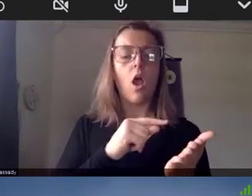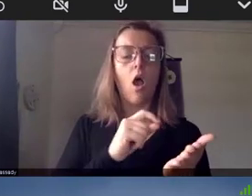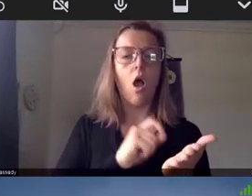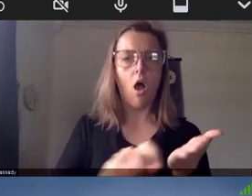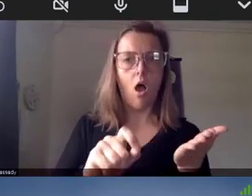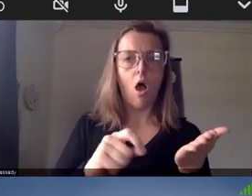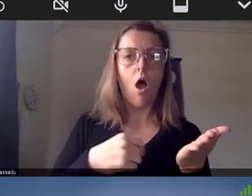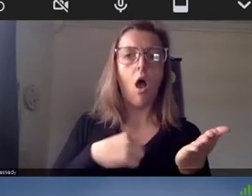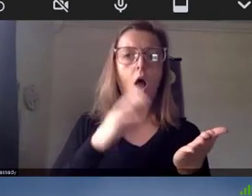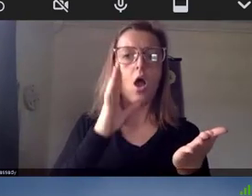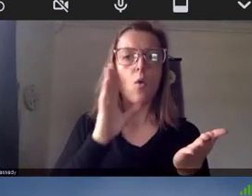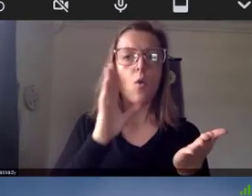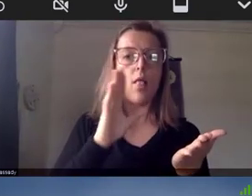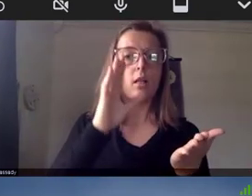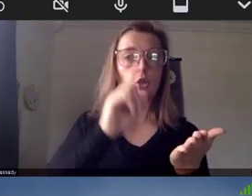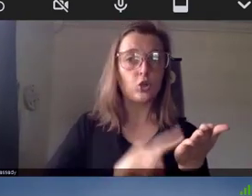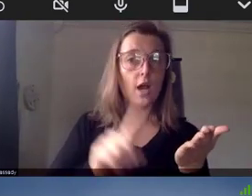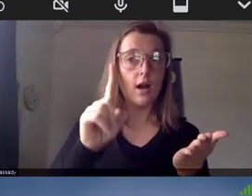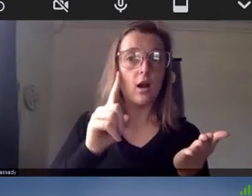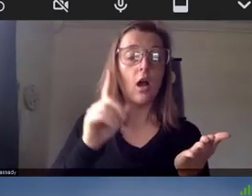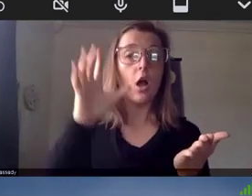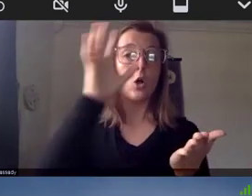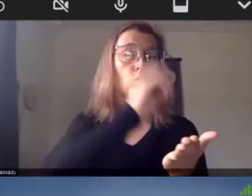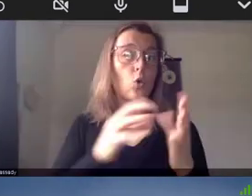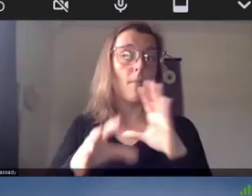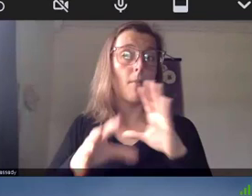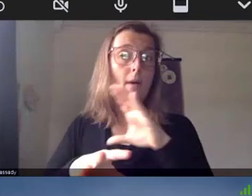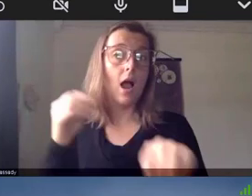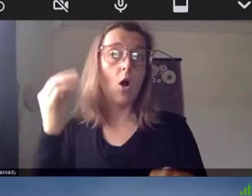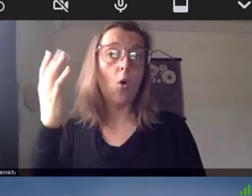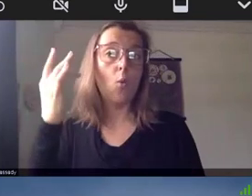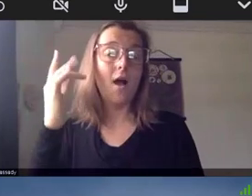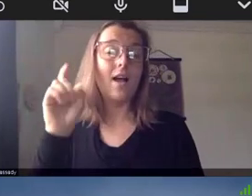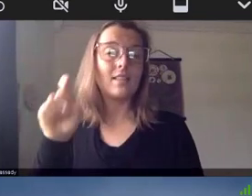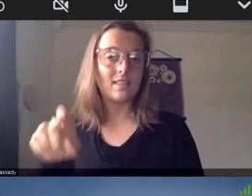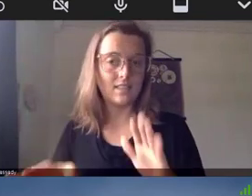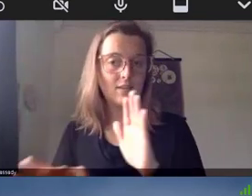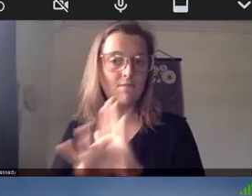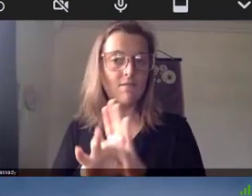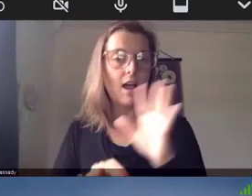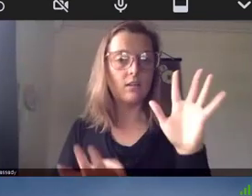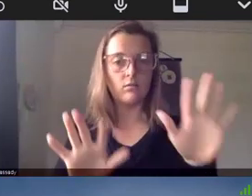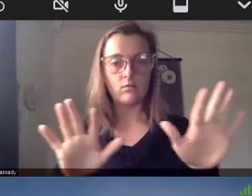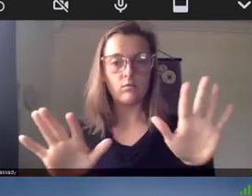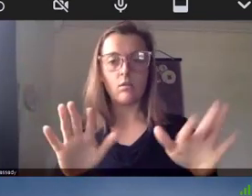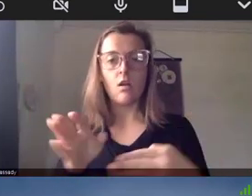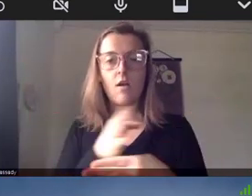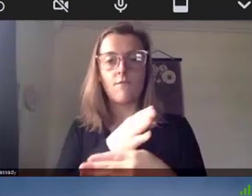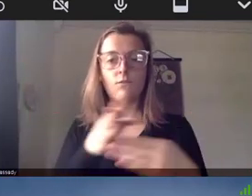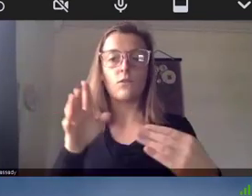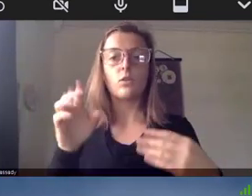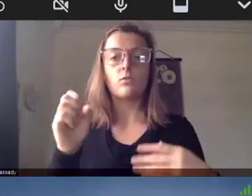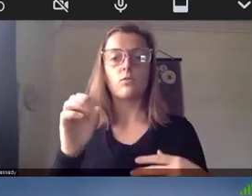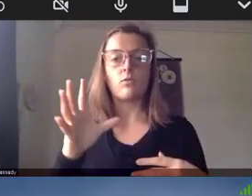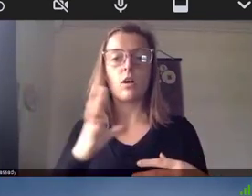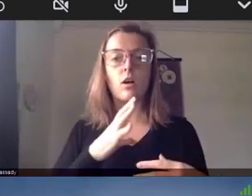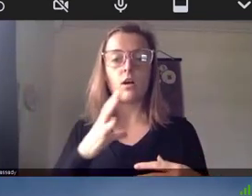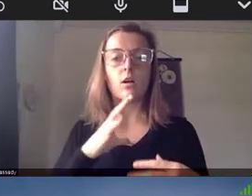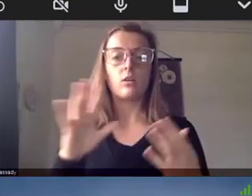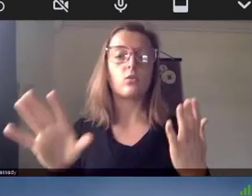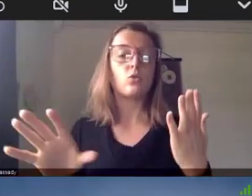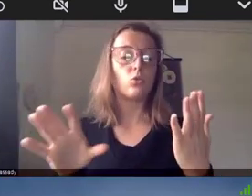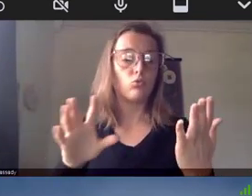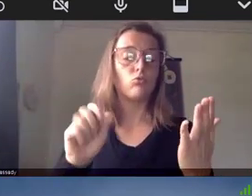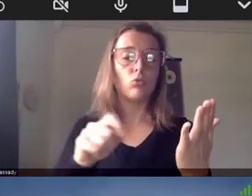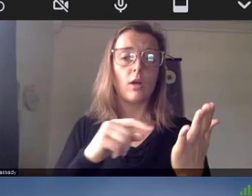the average temperature. You find the outlet temperature, you say, look, it's the same or close, and that's good. Or you say, hey, this is